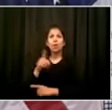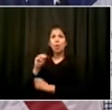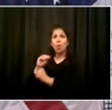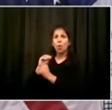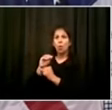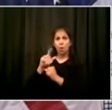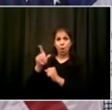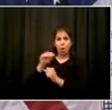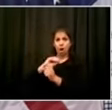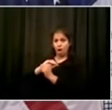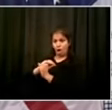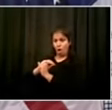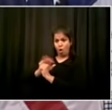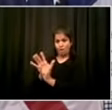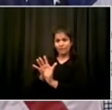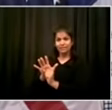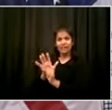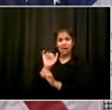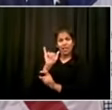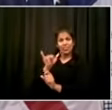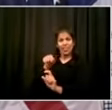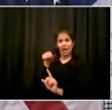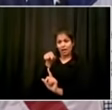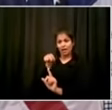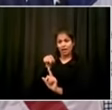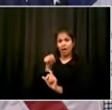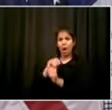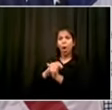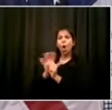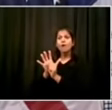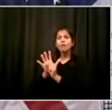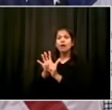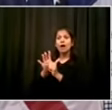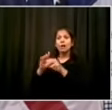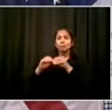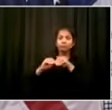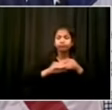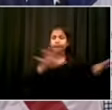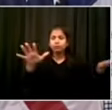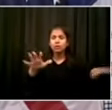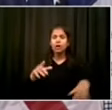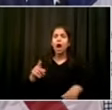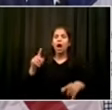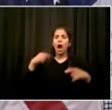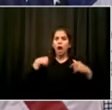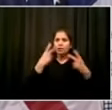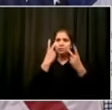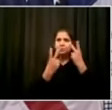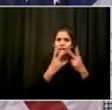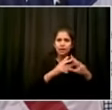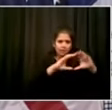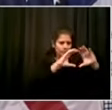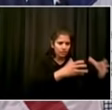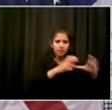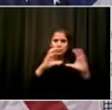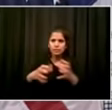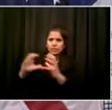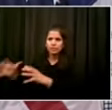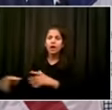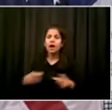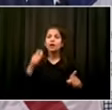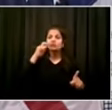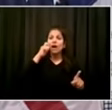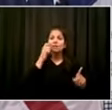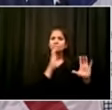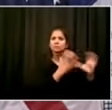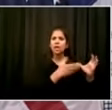most transparent and blunt about the fact that there were profound disparities in the coronavirus crisis, we said that we would do a